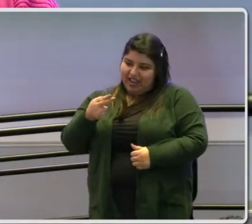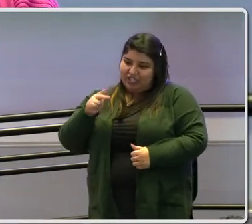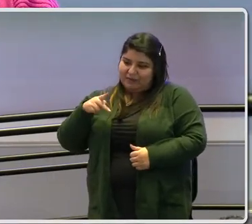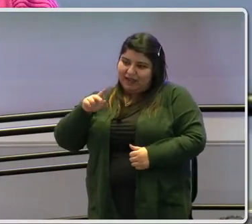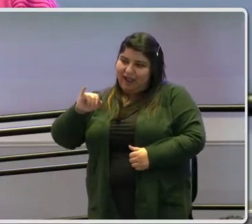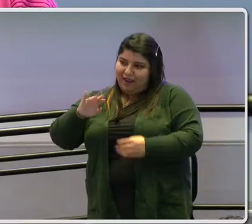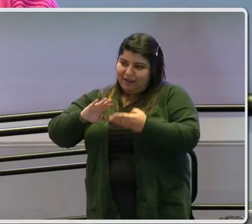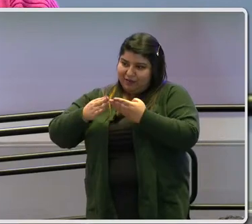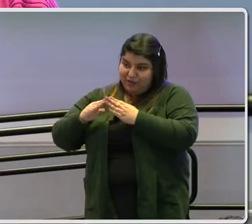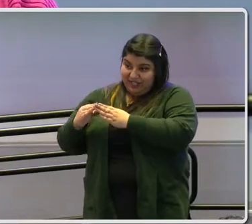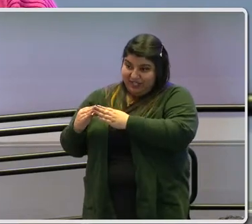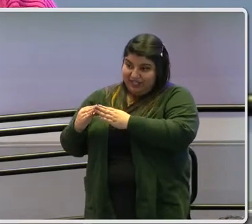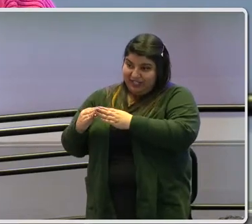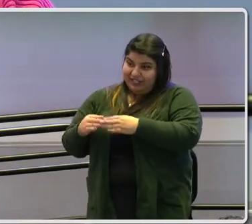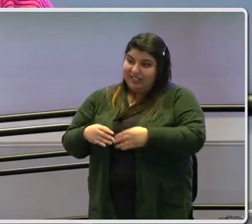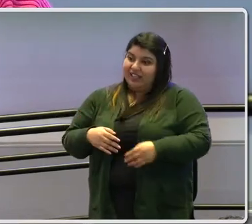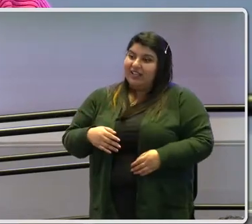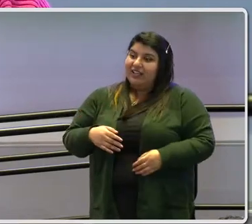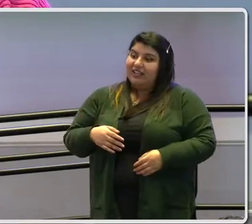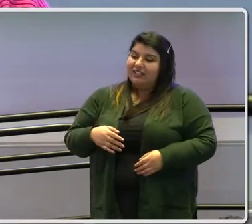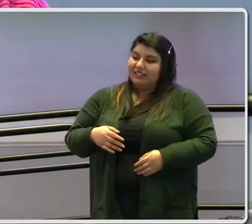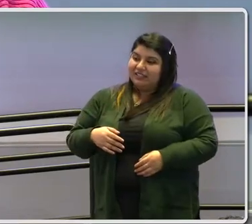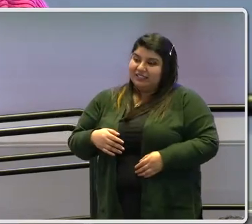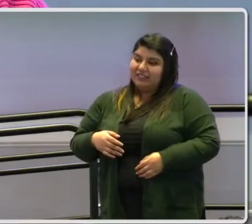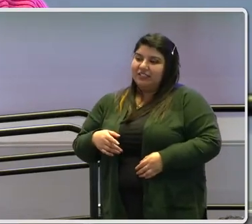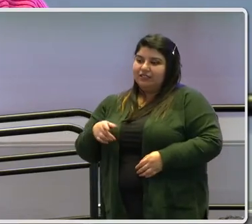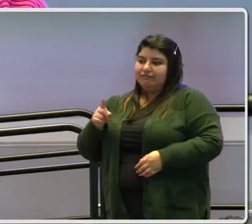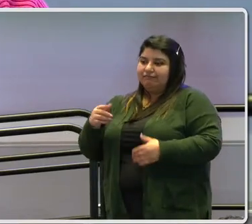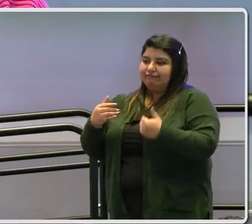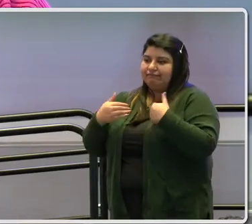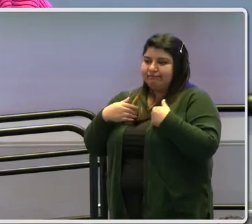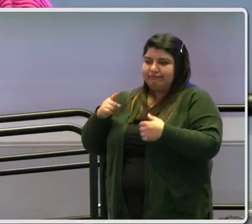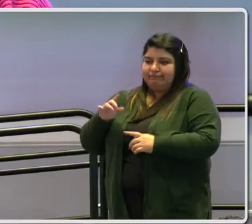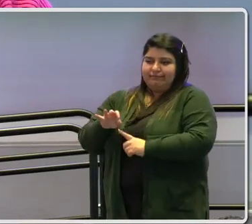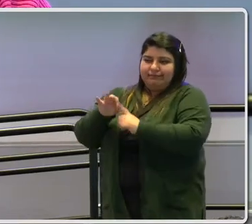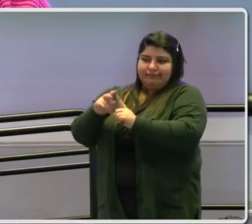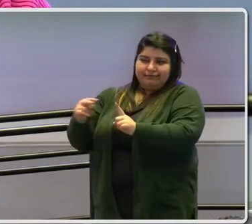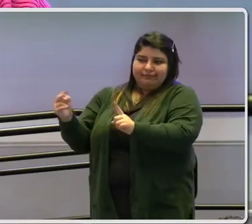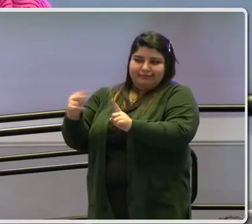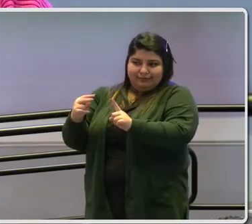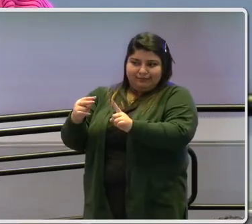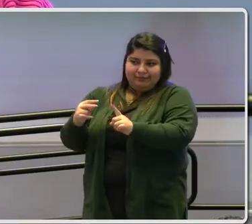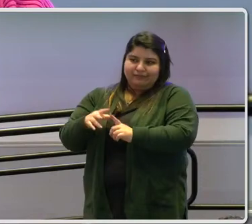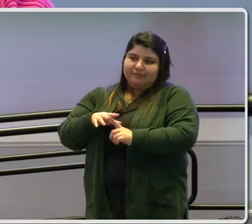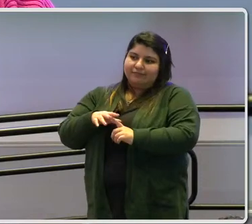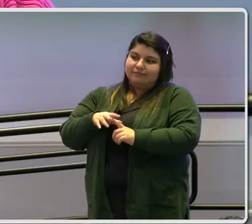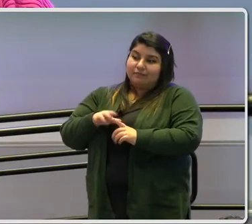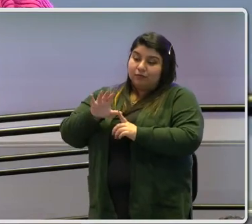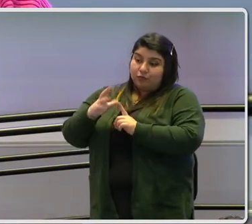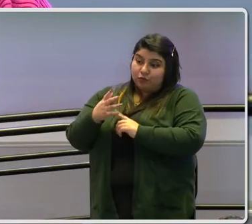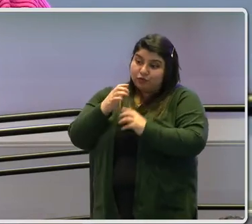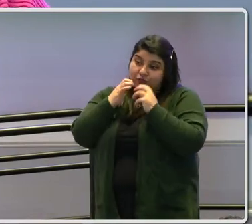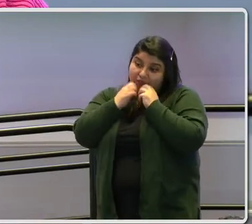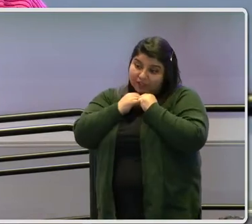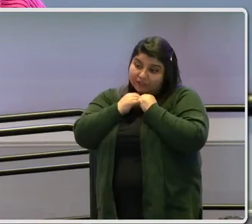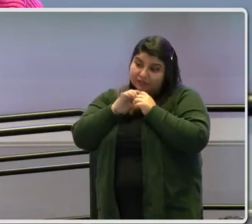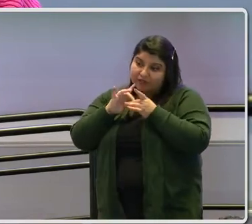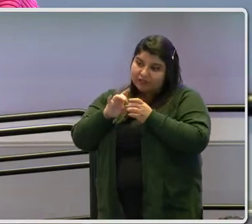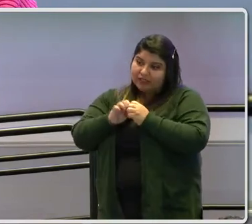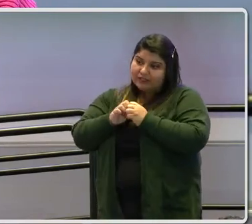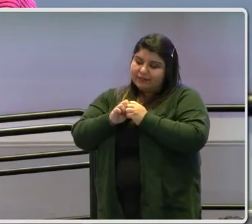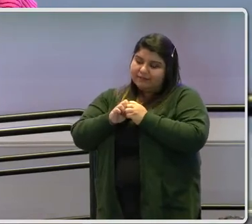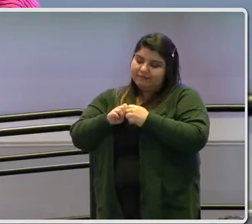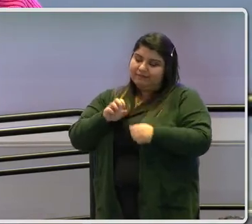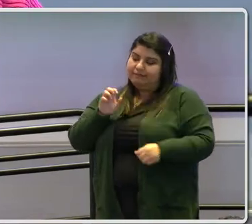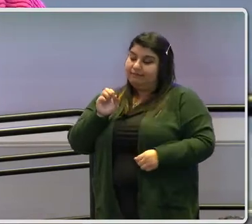AANHPI community as an ontological perspective. Cultural values such as inafa